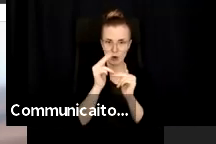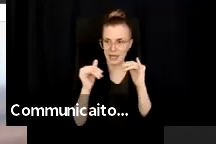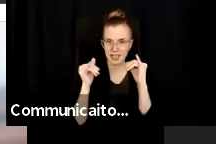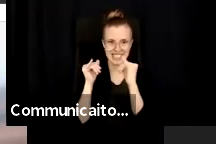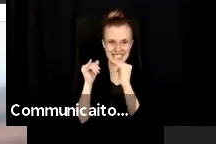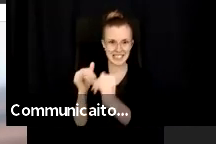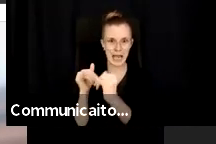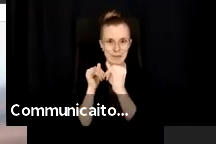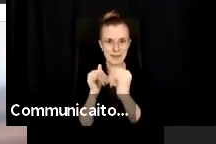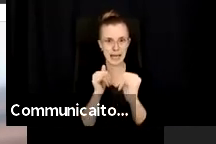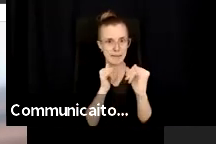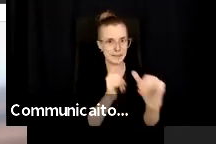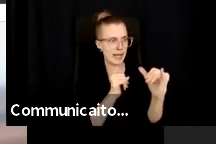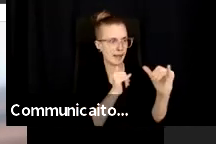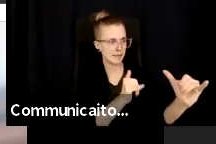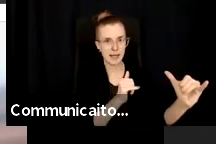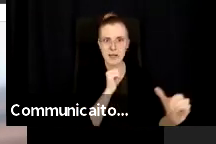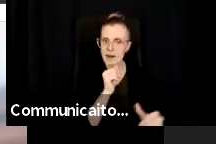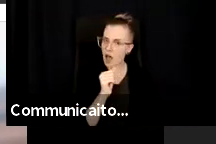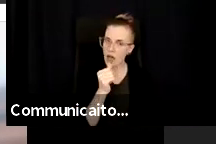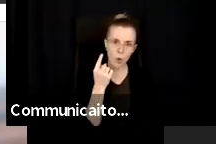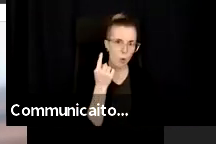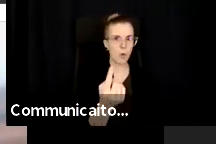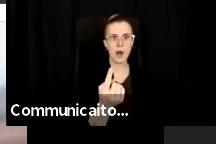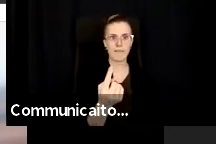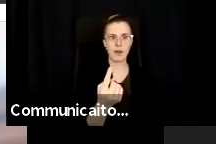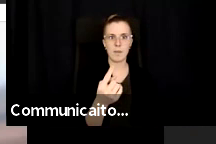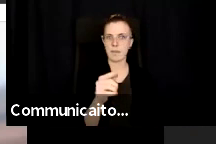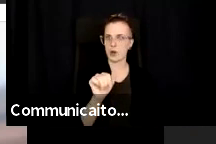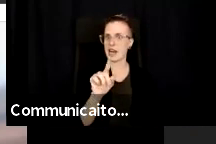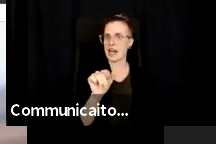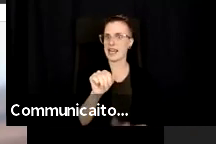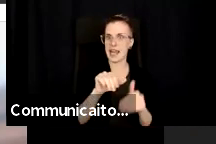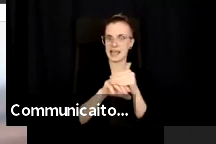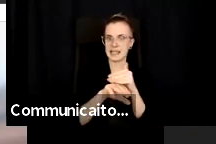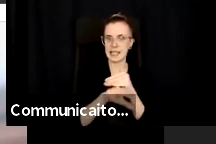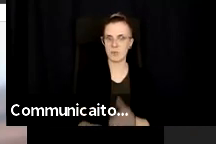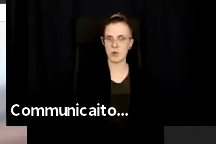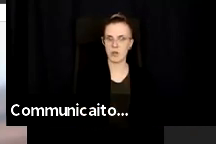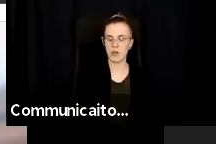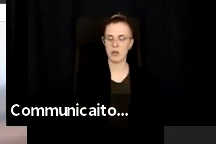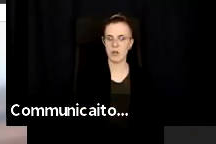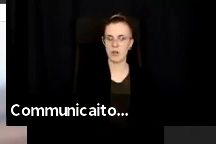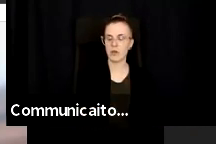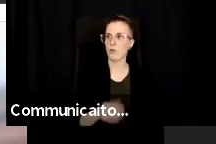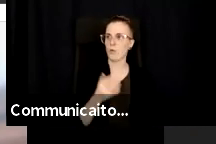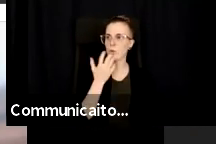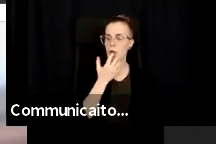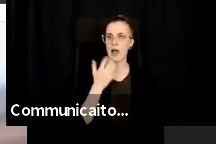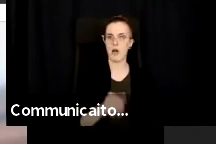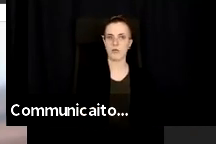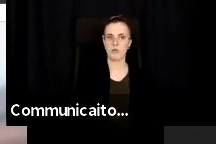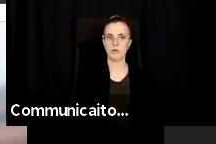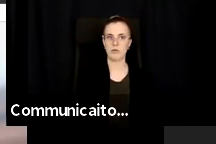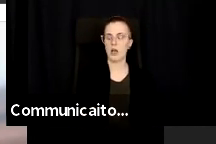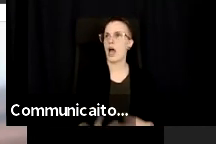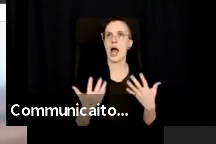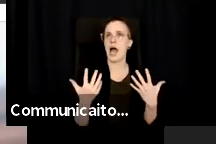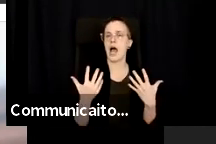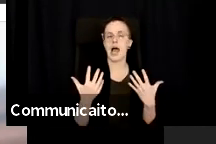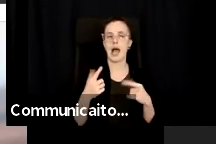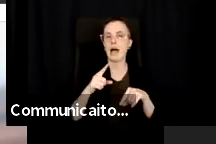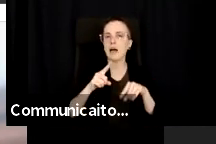Not a single one of them ADA accessible. Wow. I couldn't believe